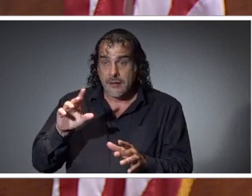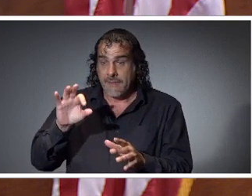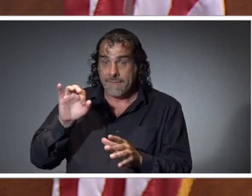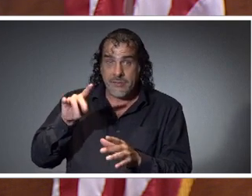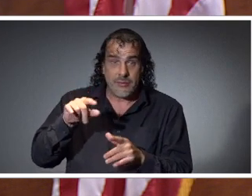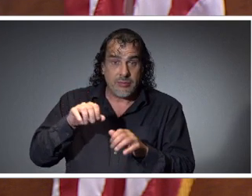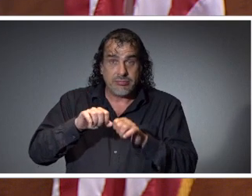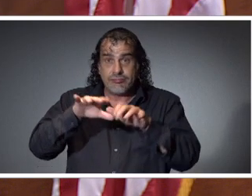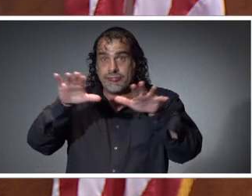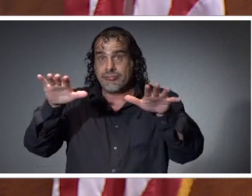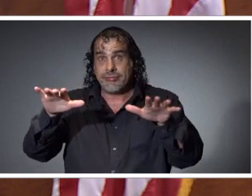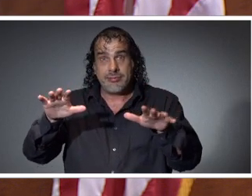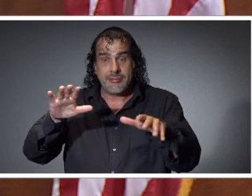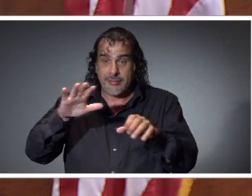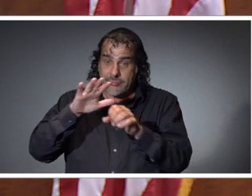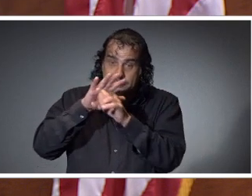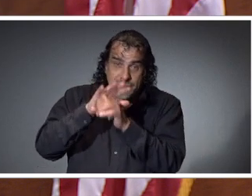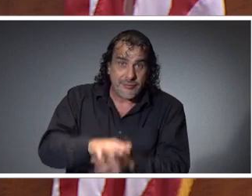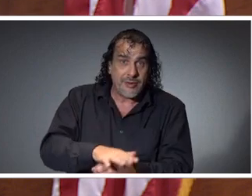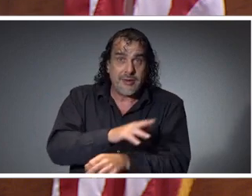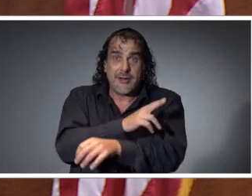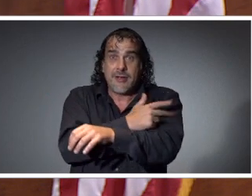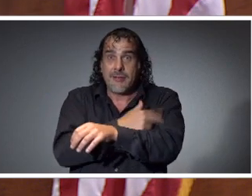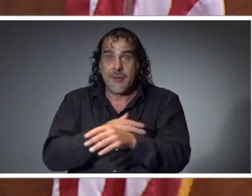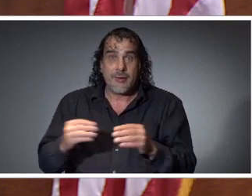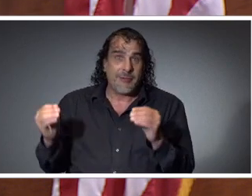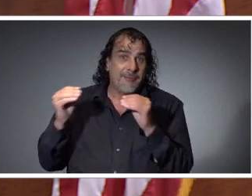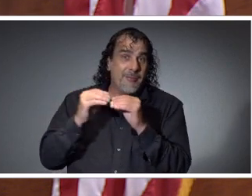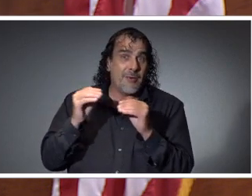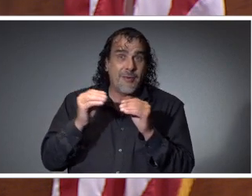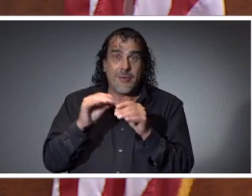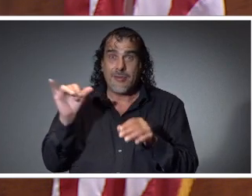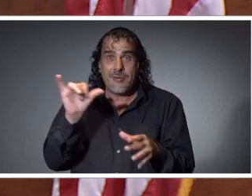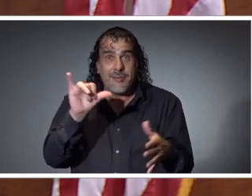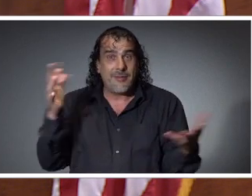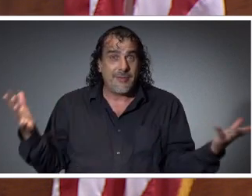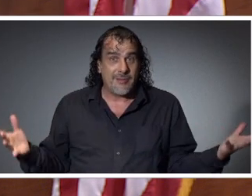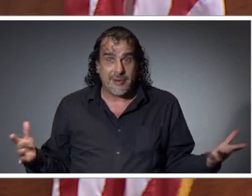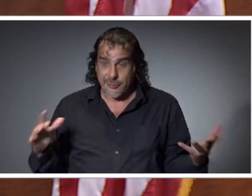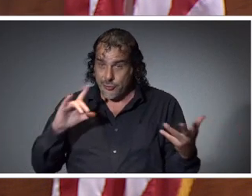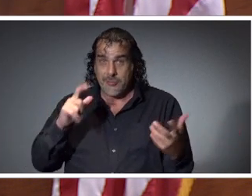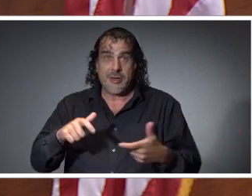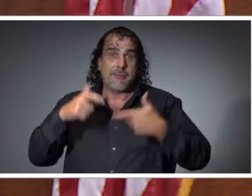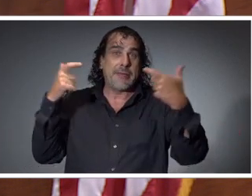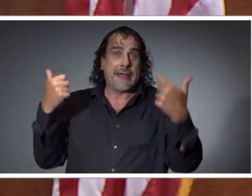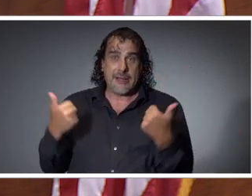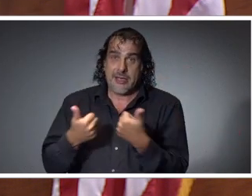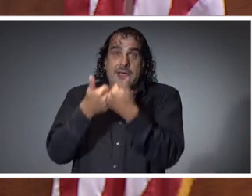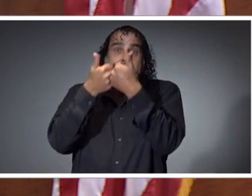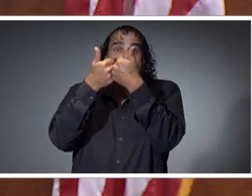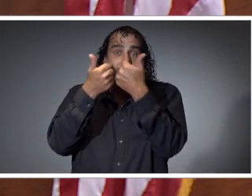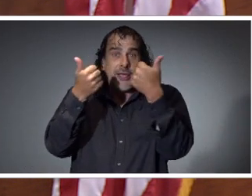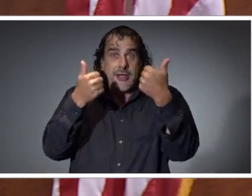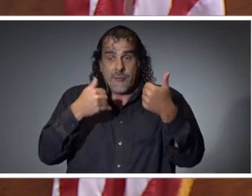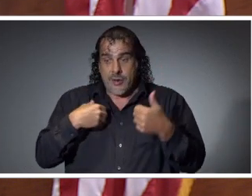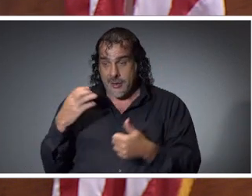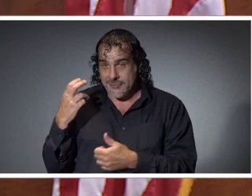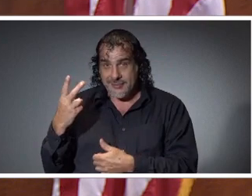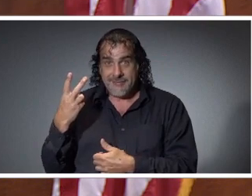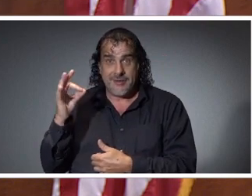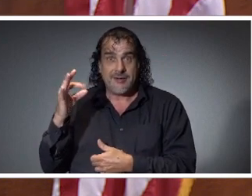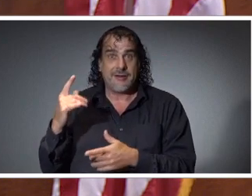put even more stress on our hospital system, and it's going to get really challenging if we have COVID